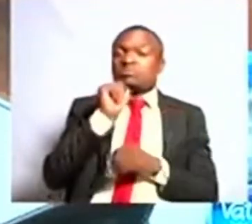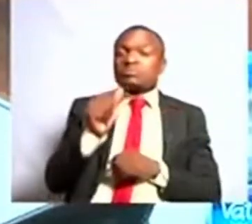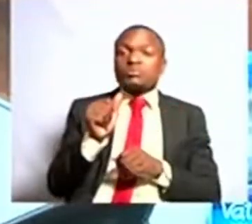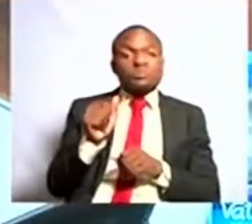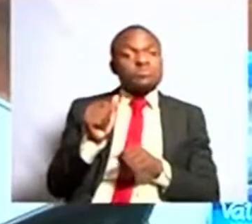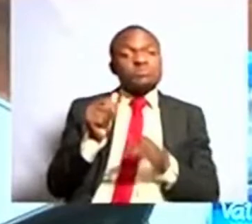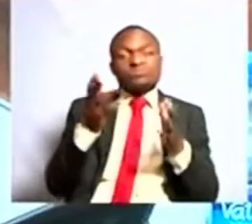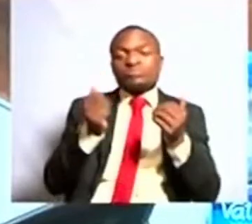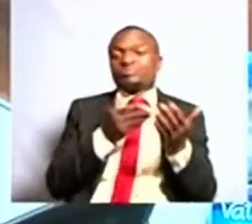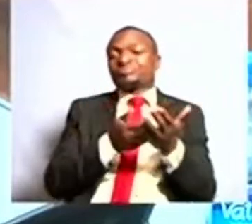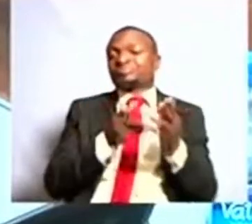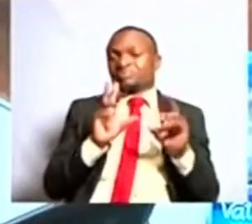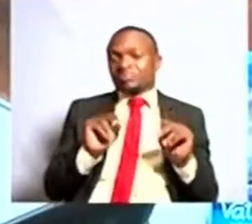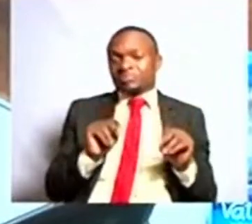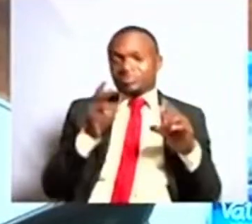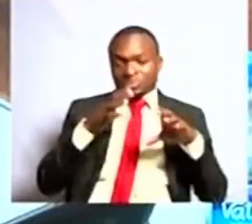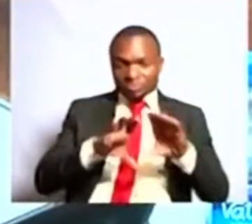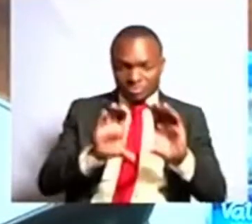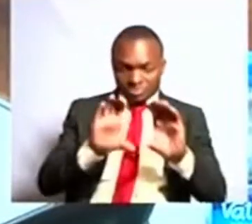such.